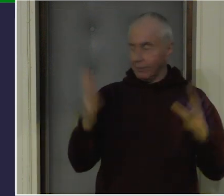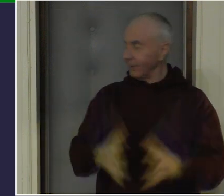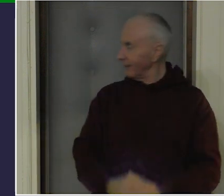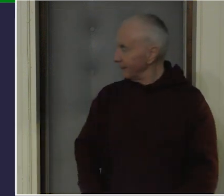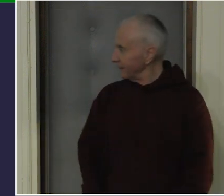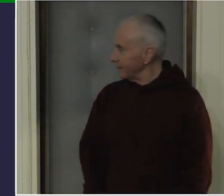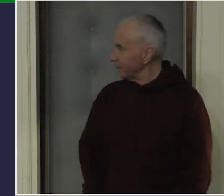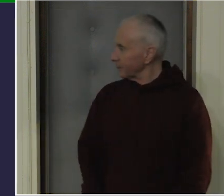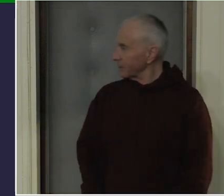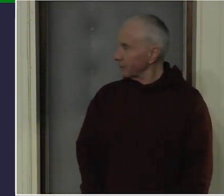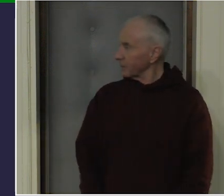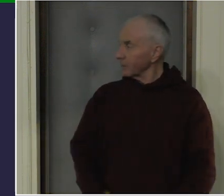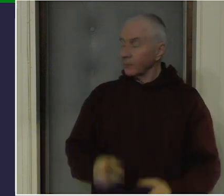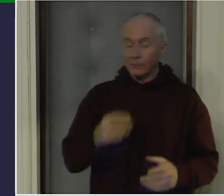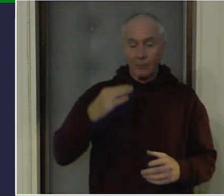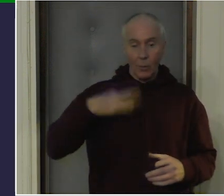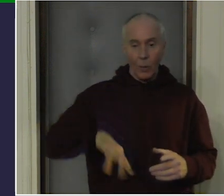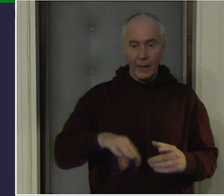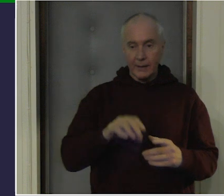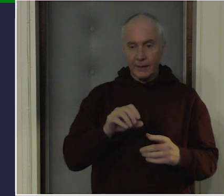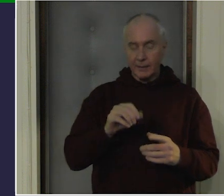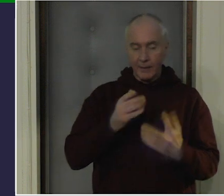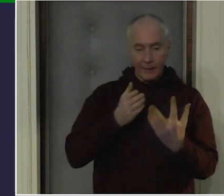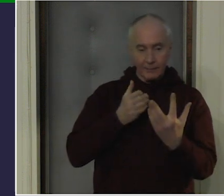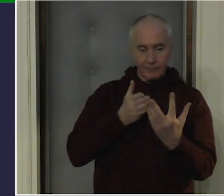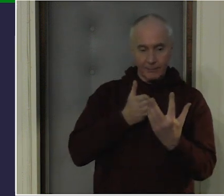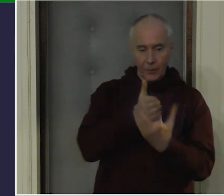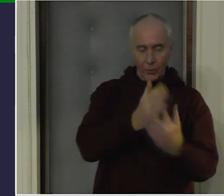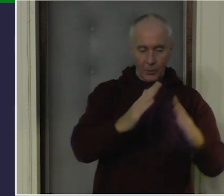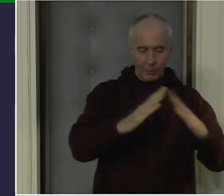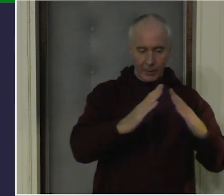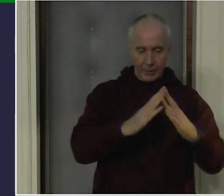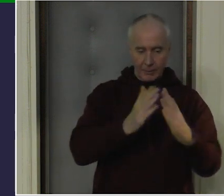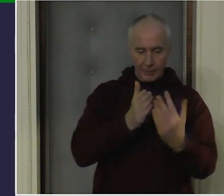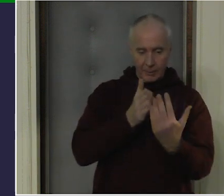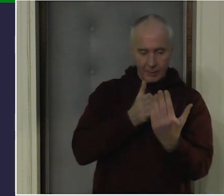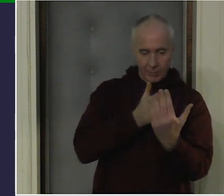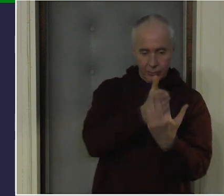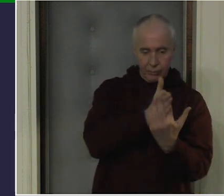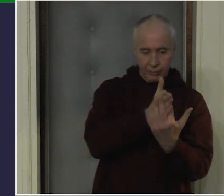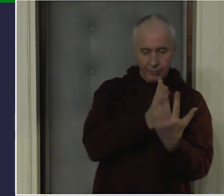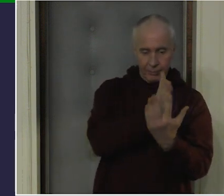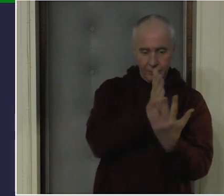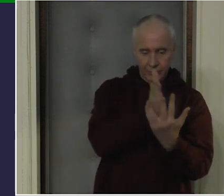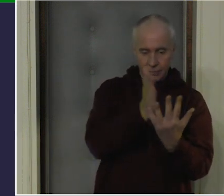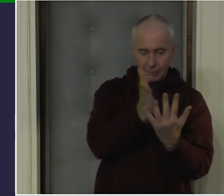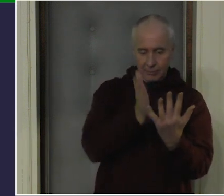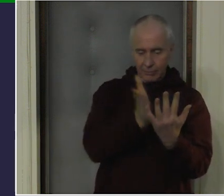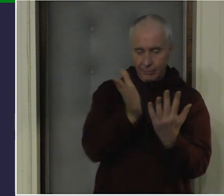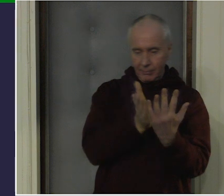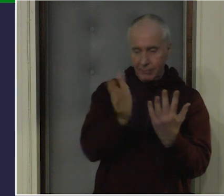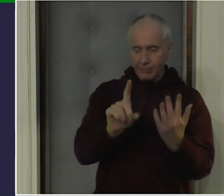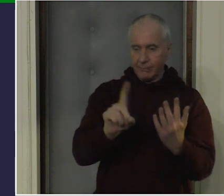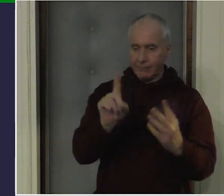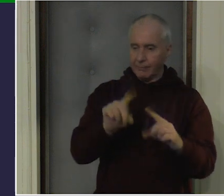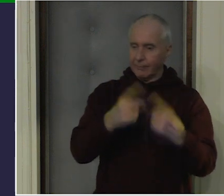So, I take my white light, I pass it through a prism, and you can see it's split into the different colours. Now, one of the things